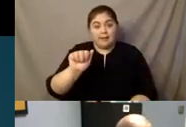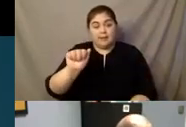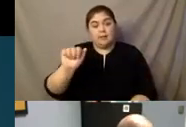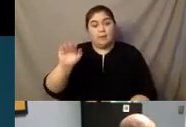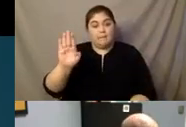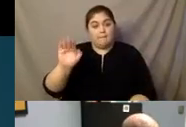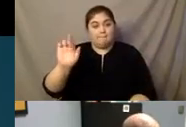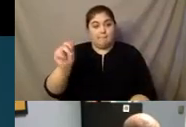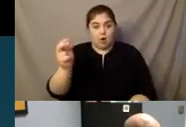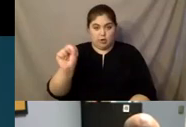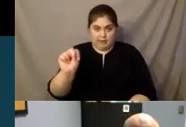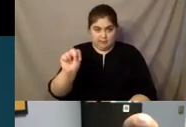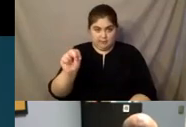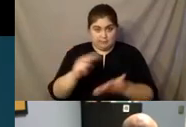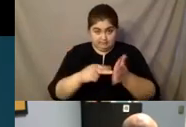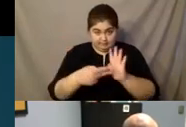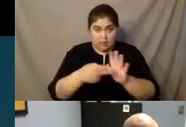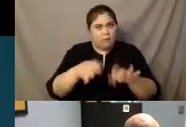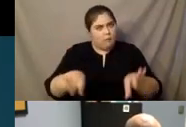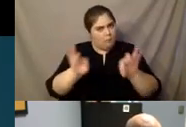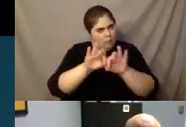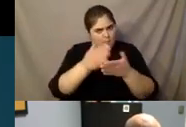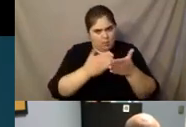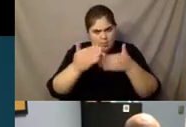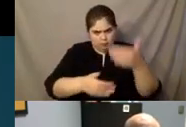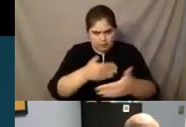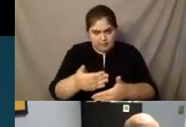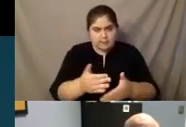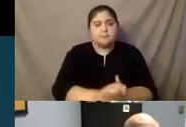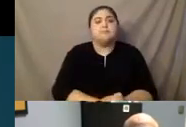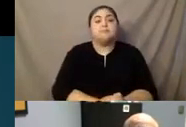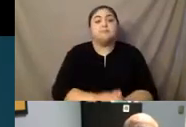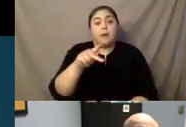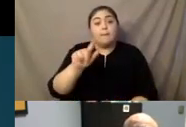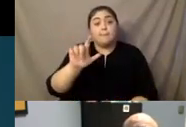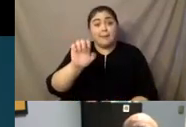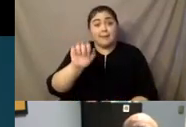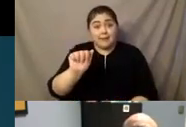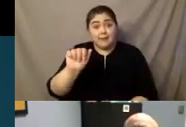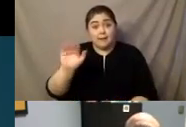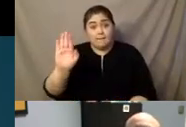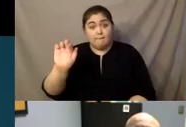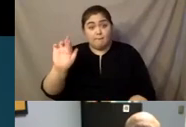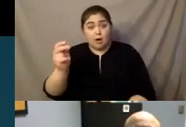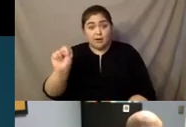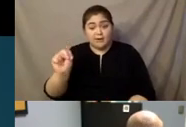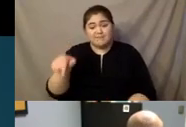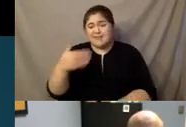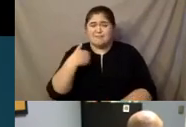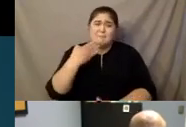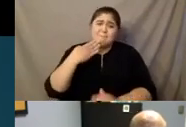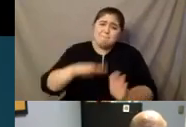of any negotiation process as we go through the criminal cases. But basically, a plea bargain gets a bad reputation. However, it